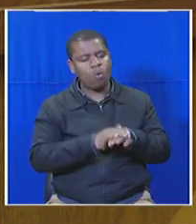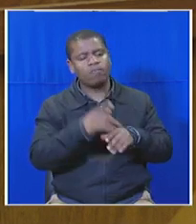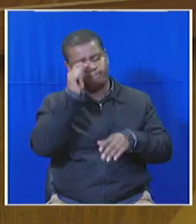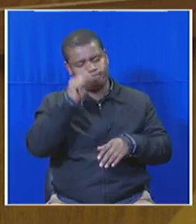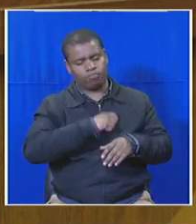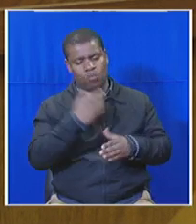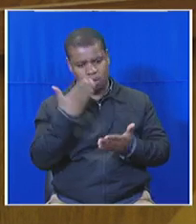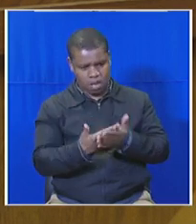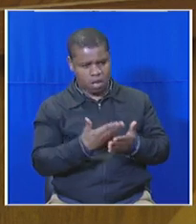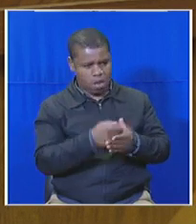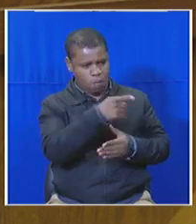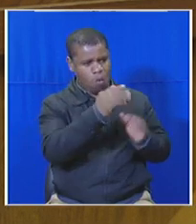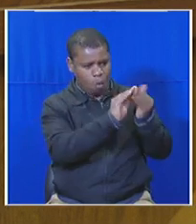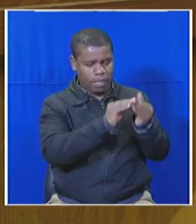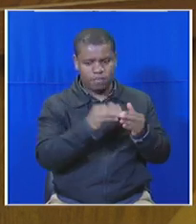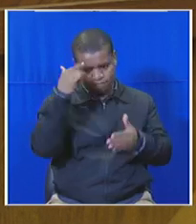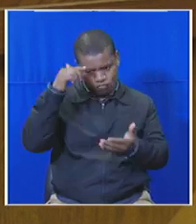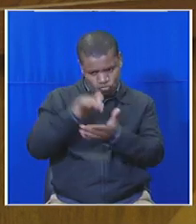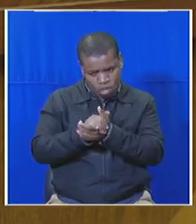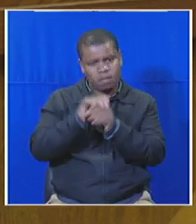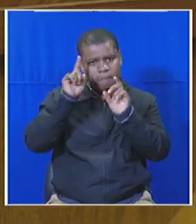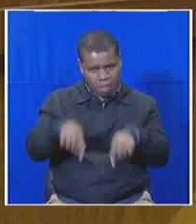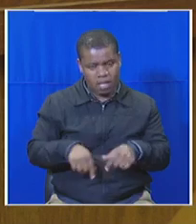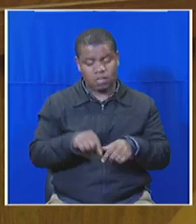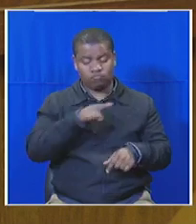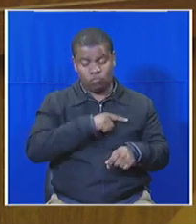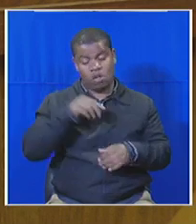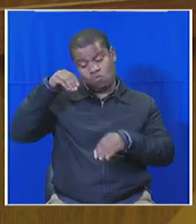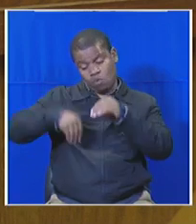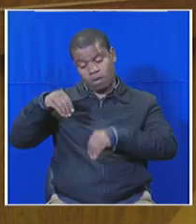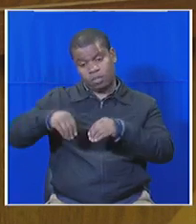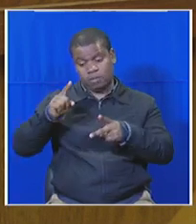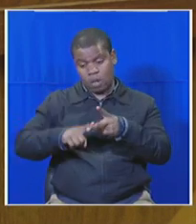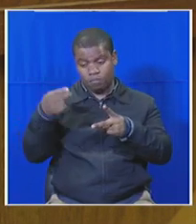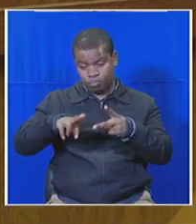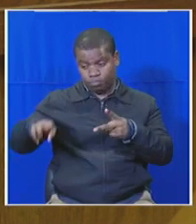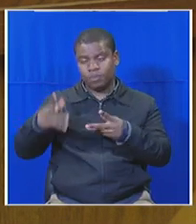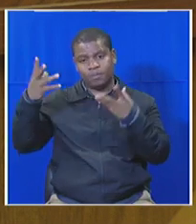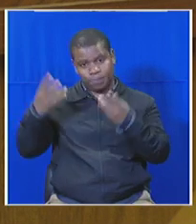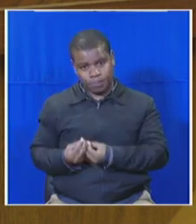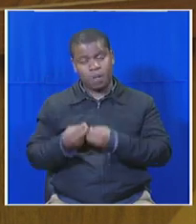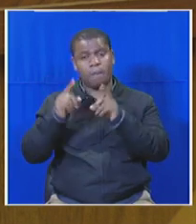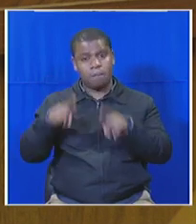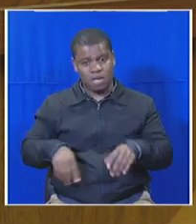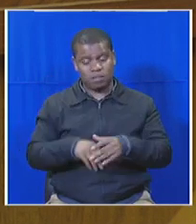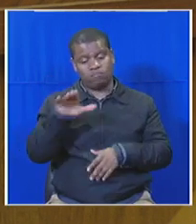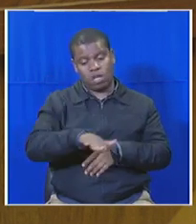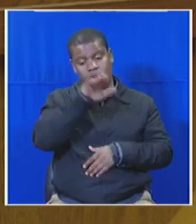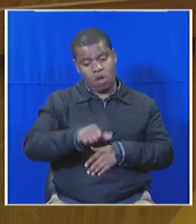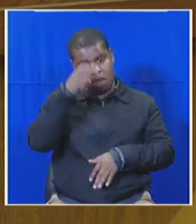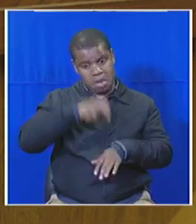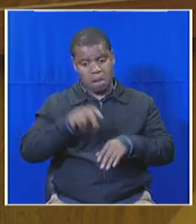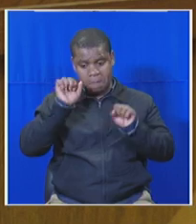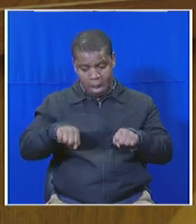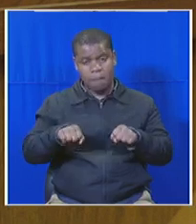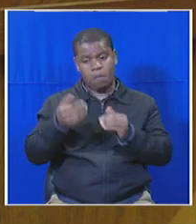public trust in police, decrease police corruption and brutality. South Africa wants a police force that can be trusted because